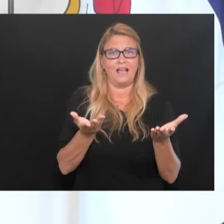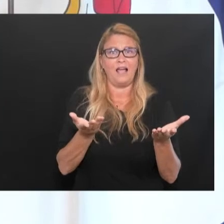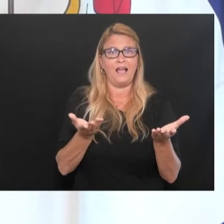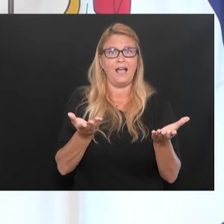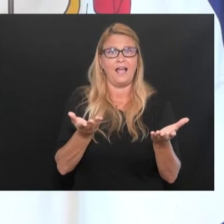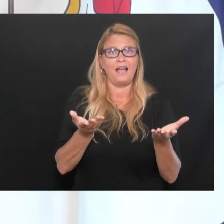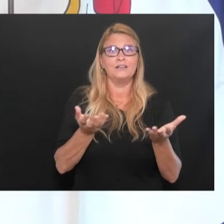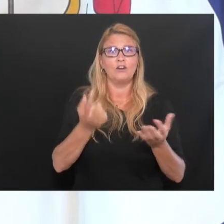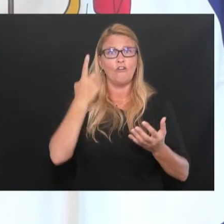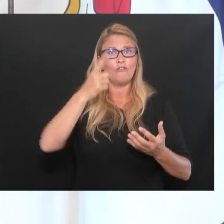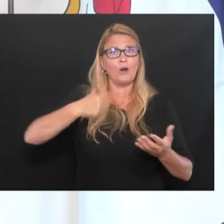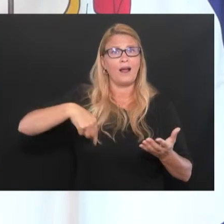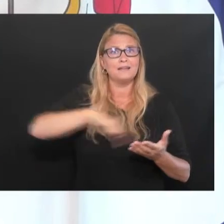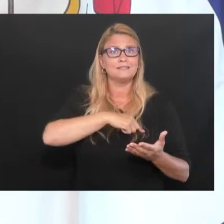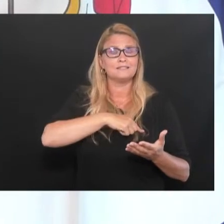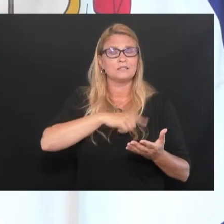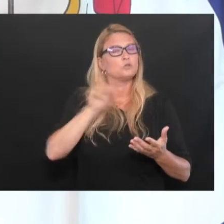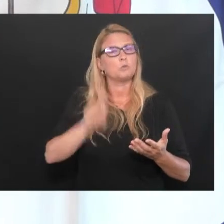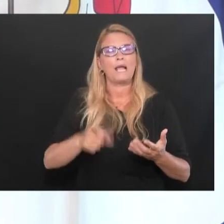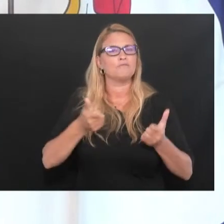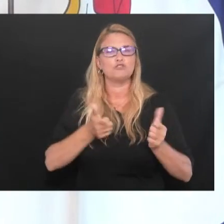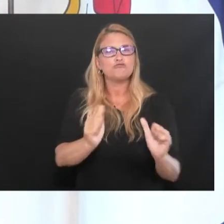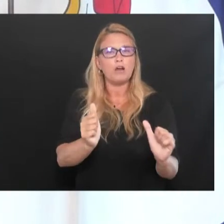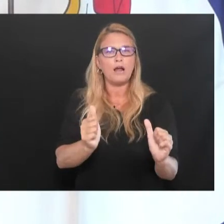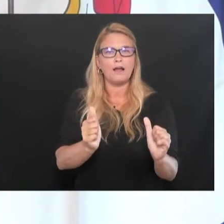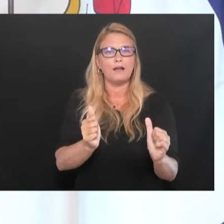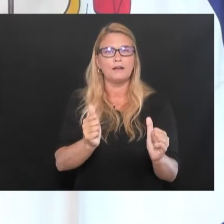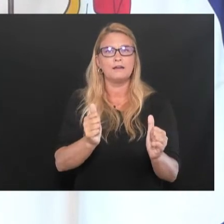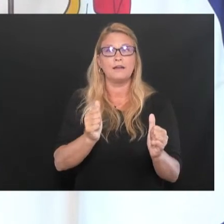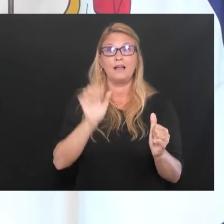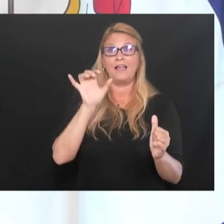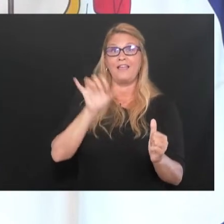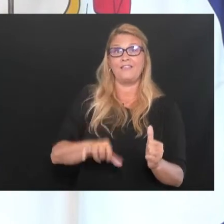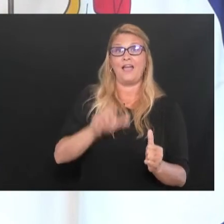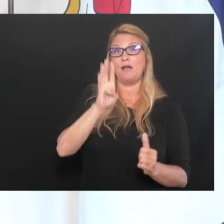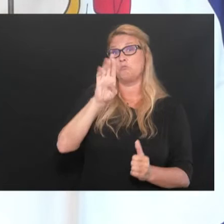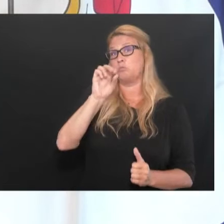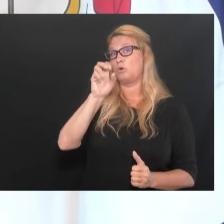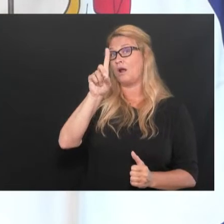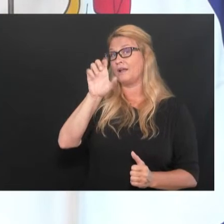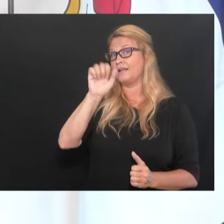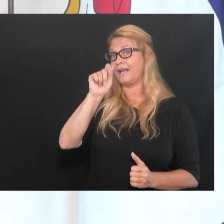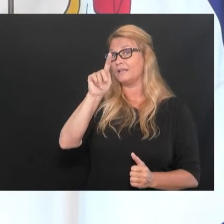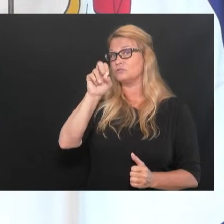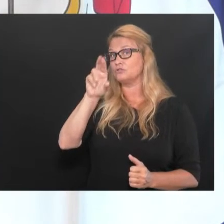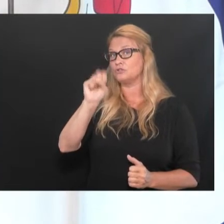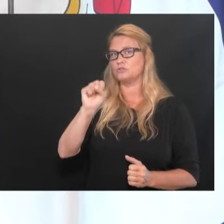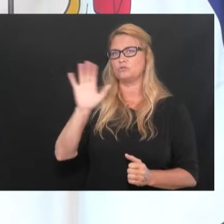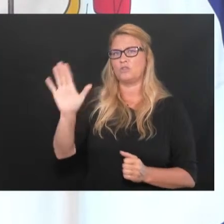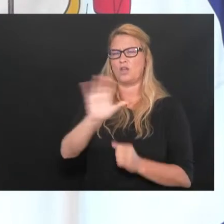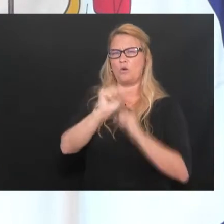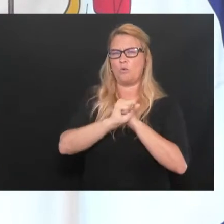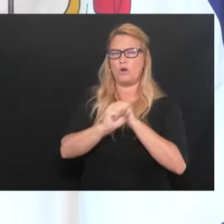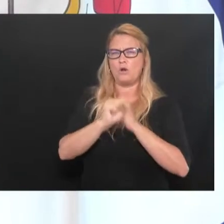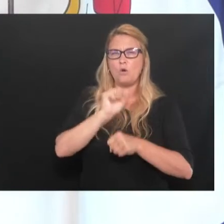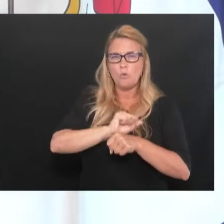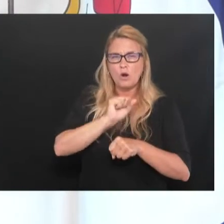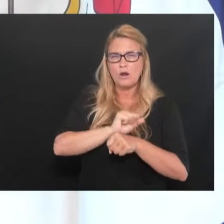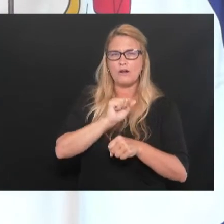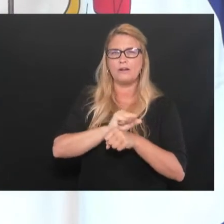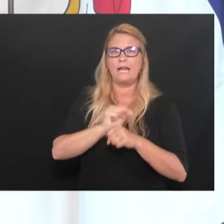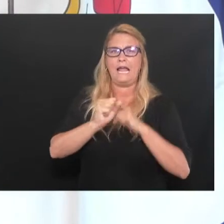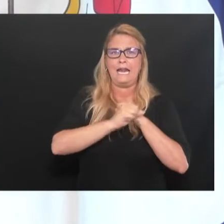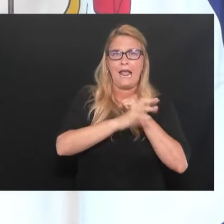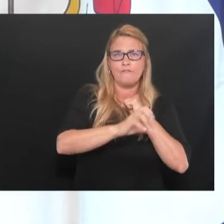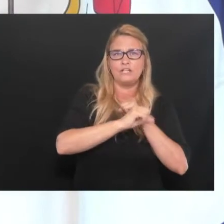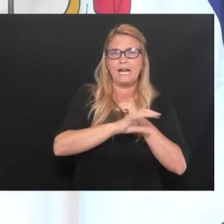you got to try. From the standpoint of the broadcasters and all the great work that they've done in putting it up over and over and over